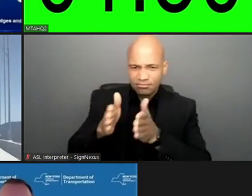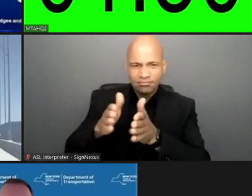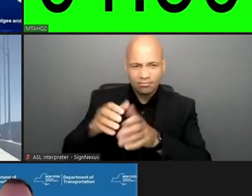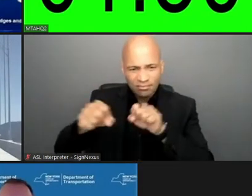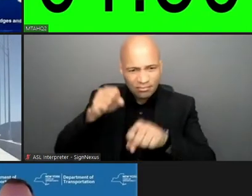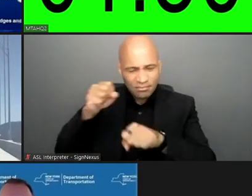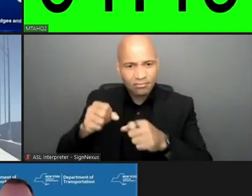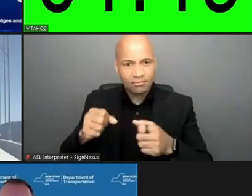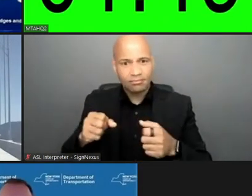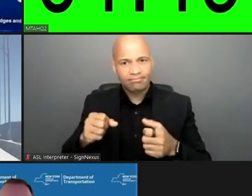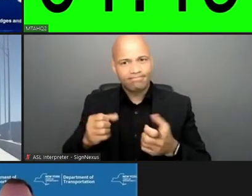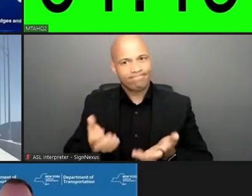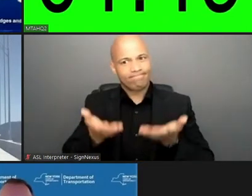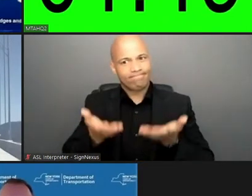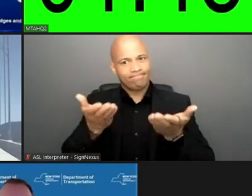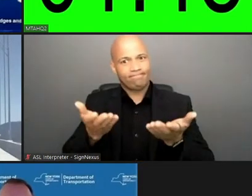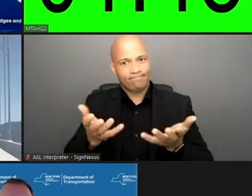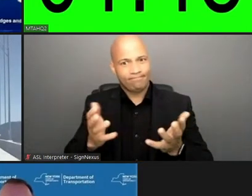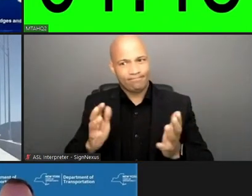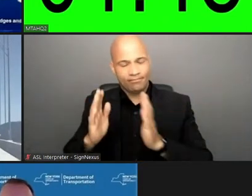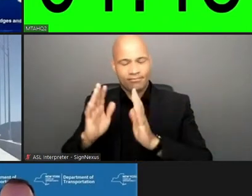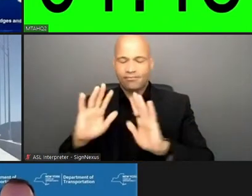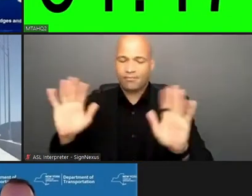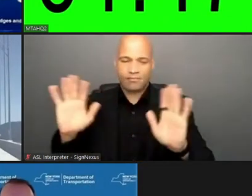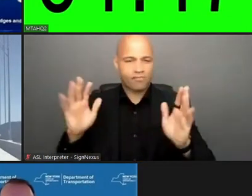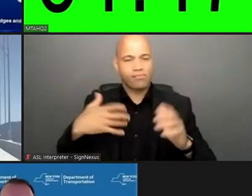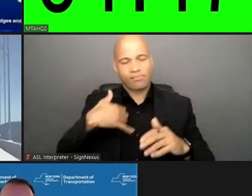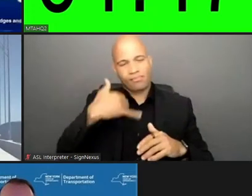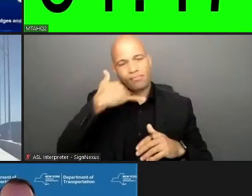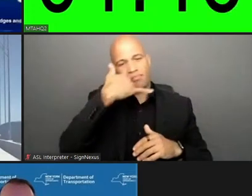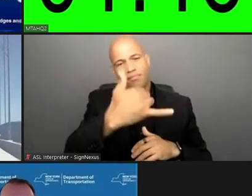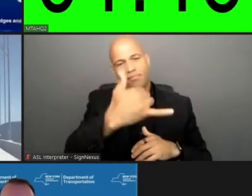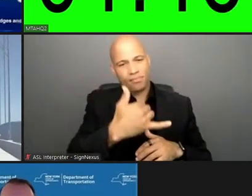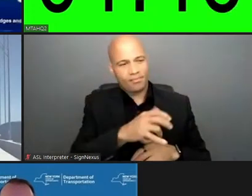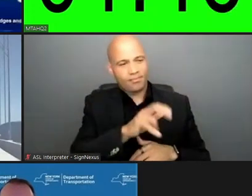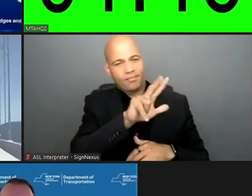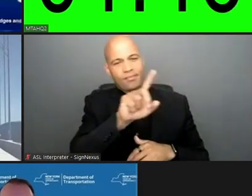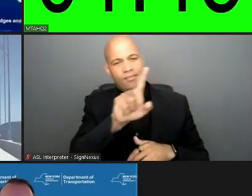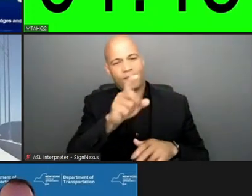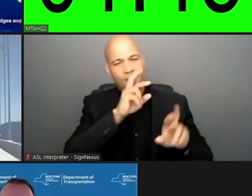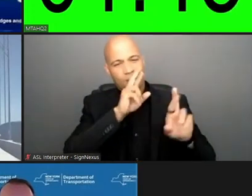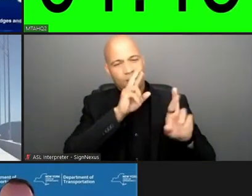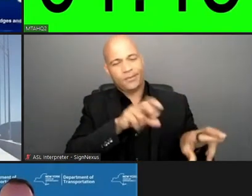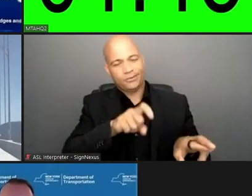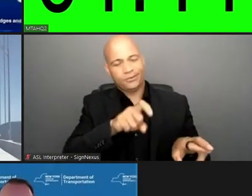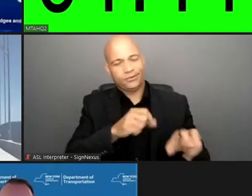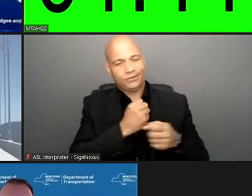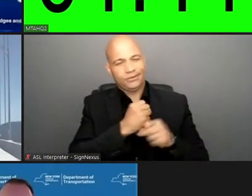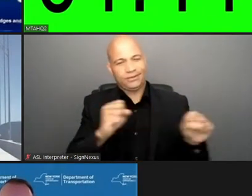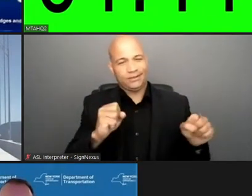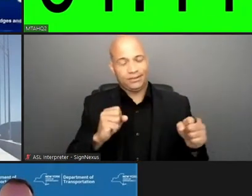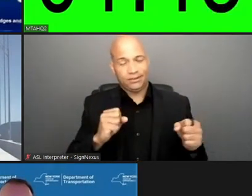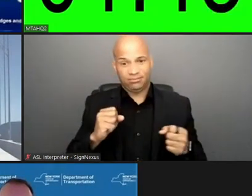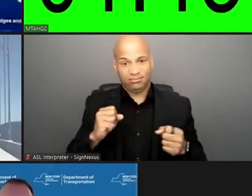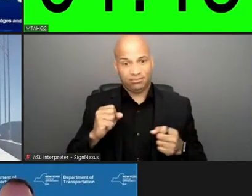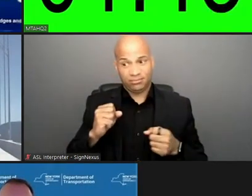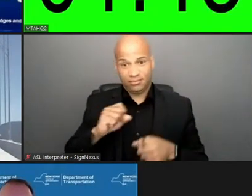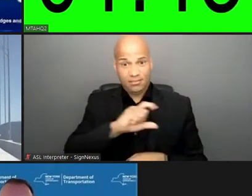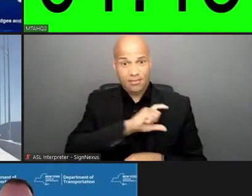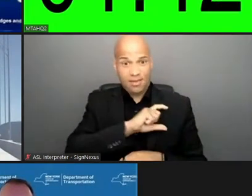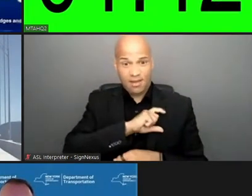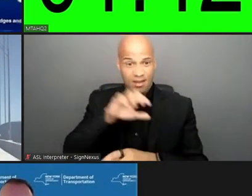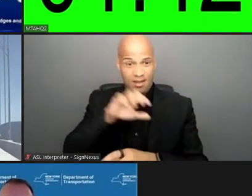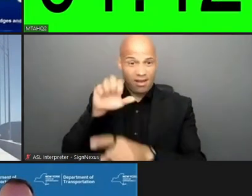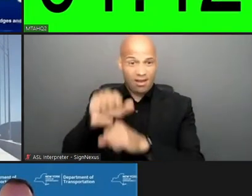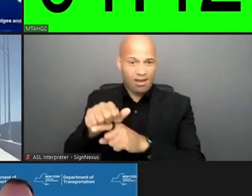recommend confronting drivers I should have filed a 3-1-1 report from a safe distance instead the cops never caught that driver because he had one of